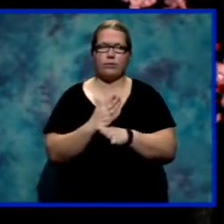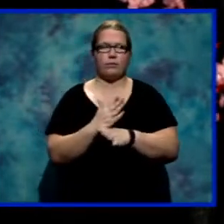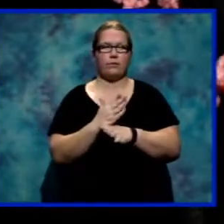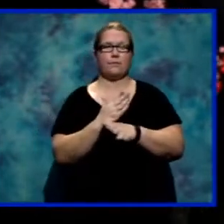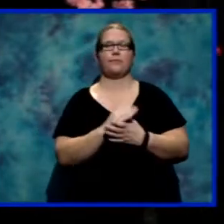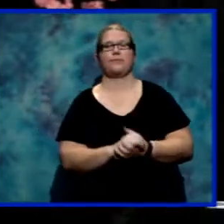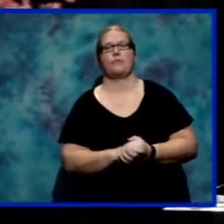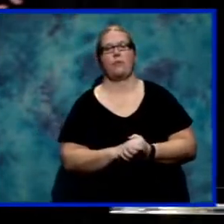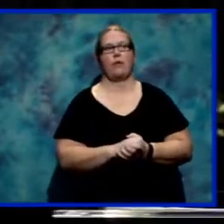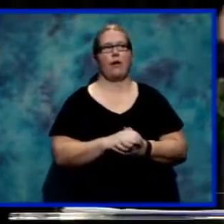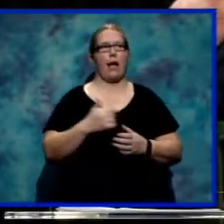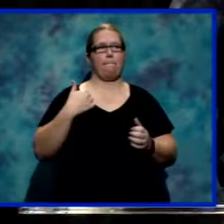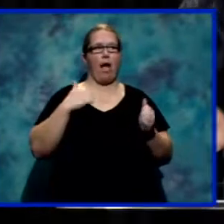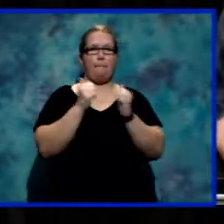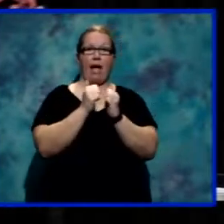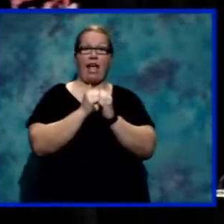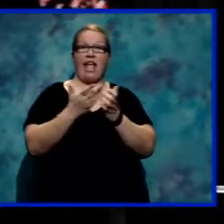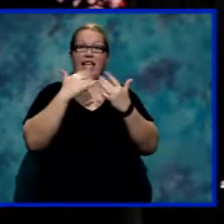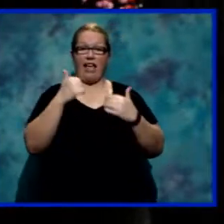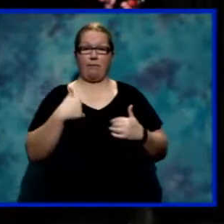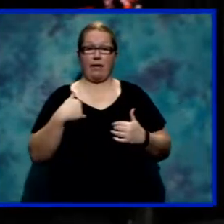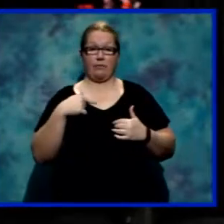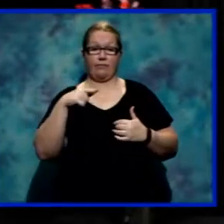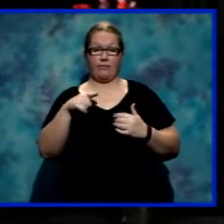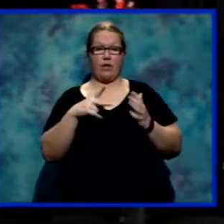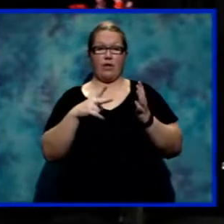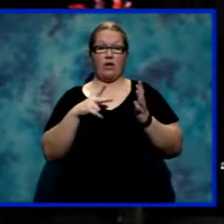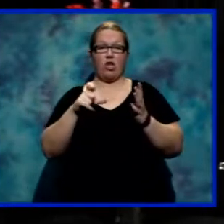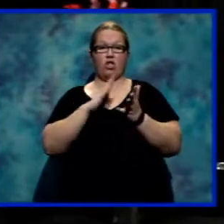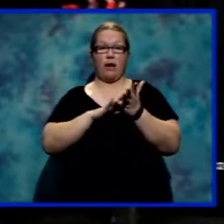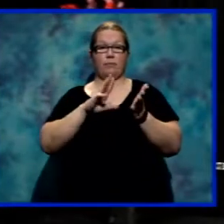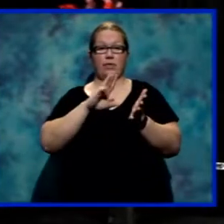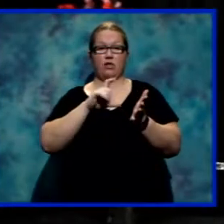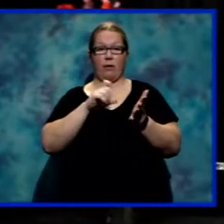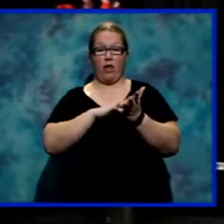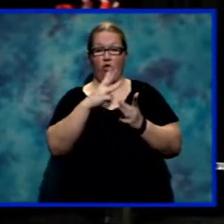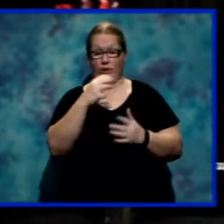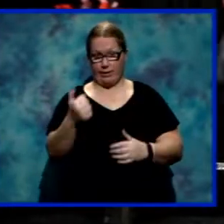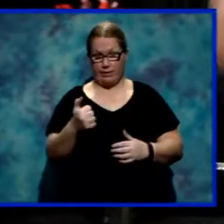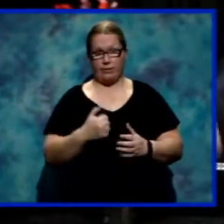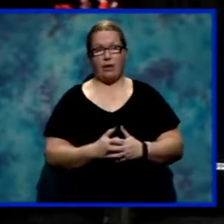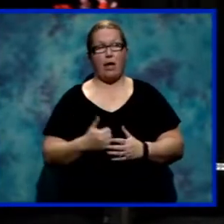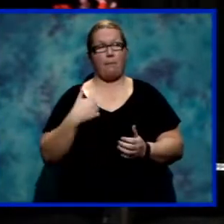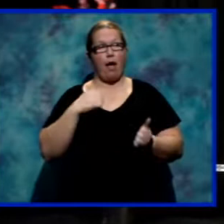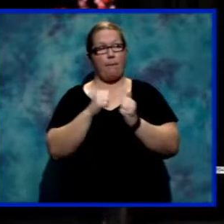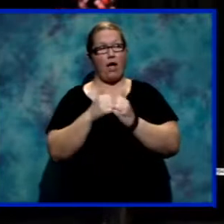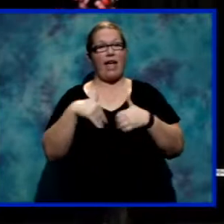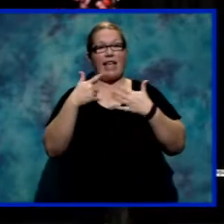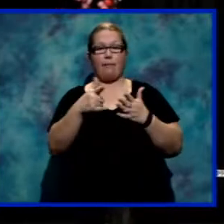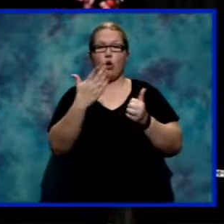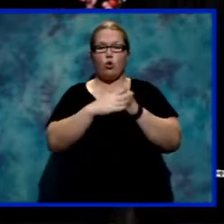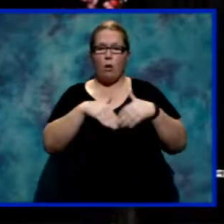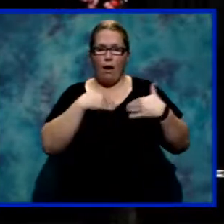see, my mate, God gave him, look at the chapter 36 of Ezekiel, verse 26. My mate, God gave him a new